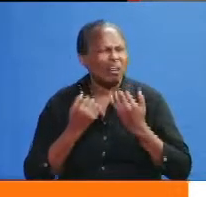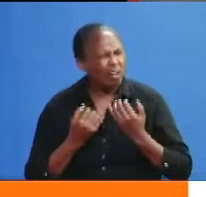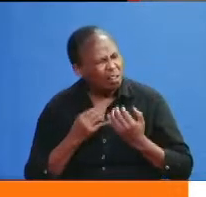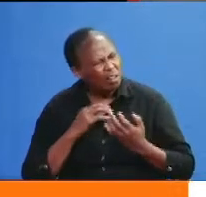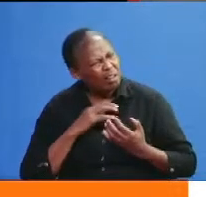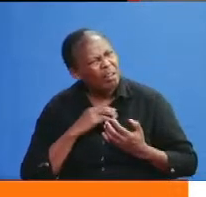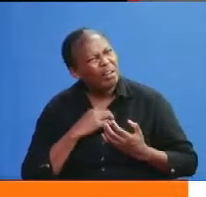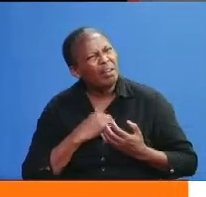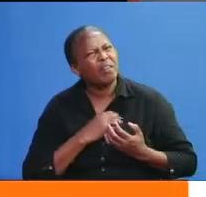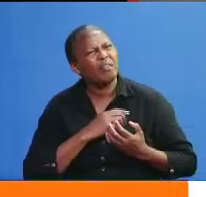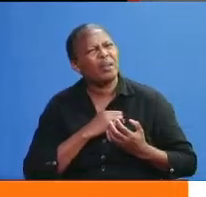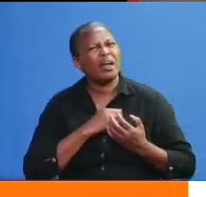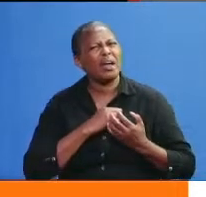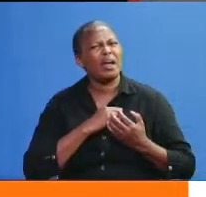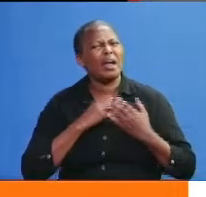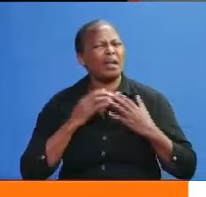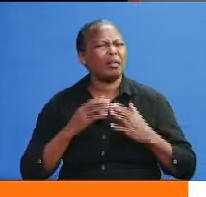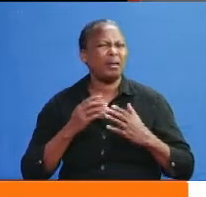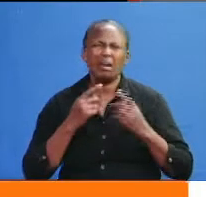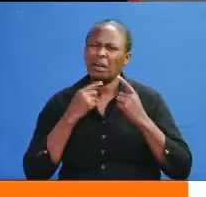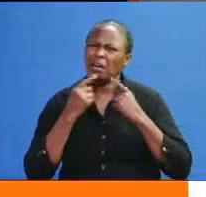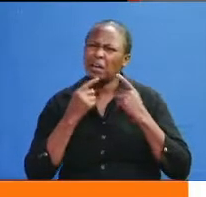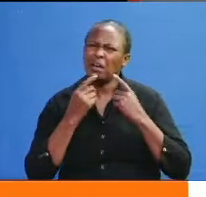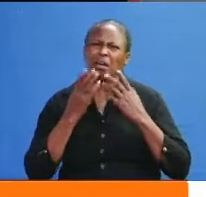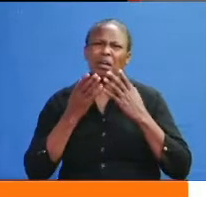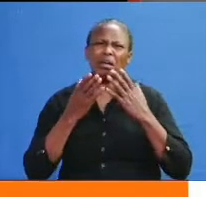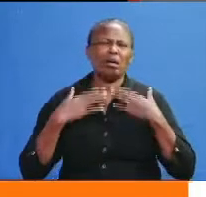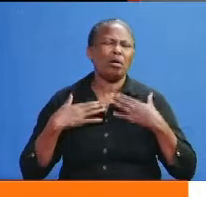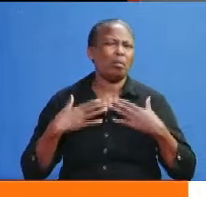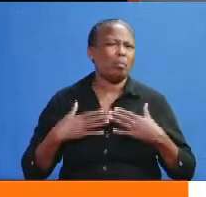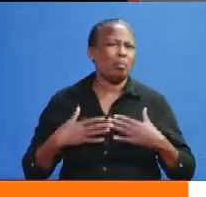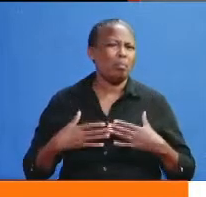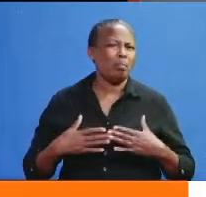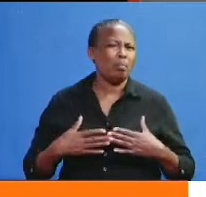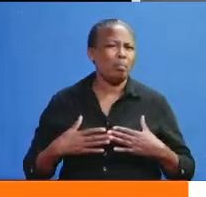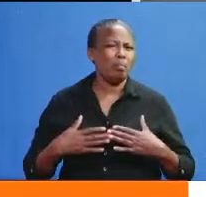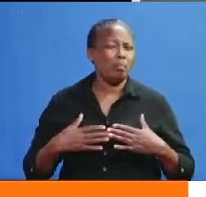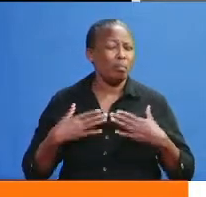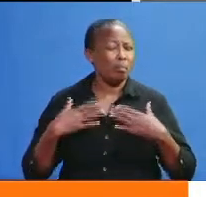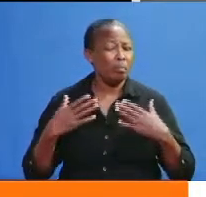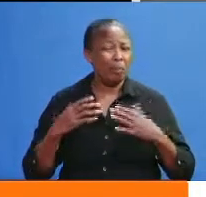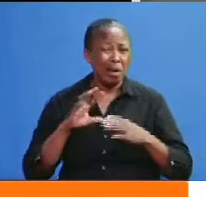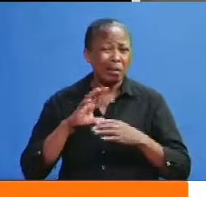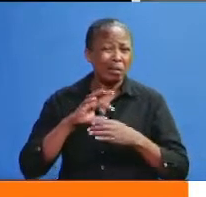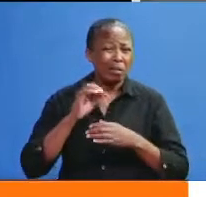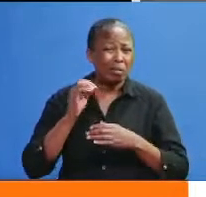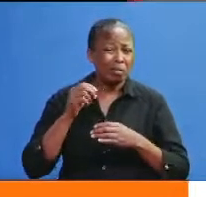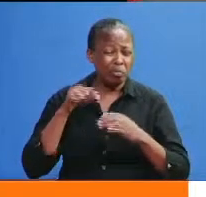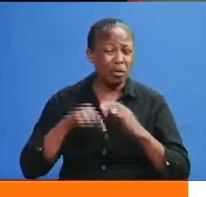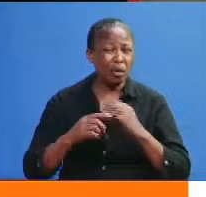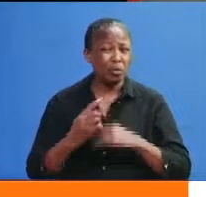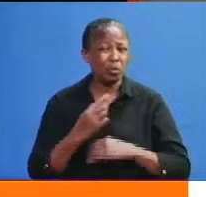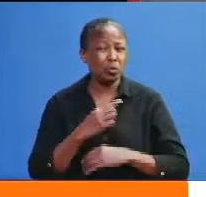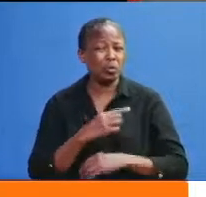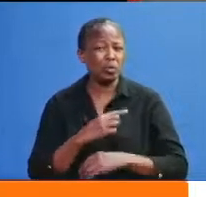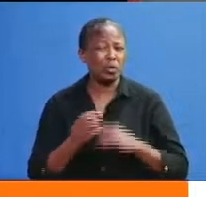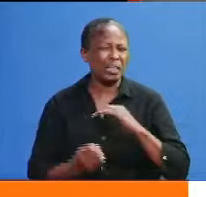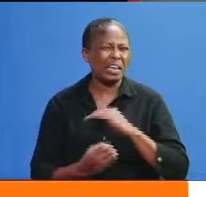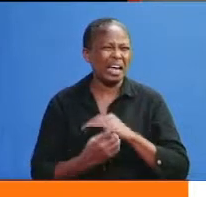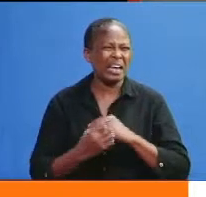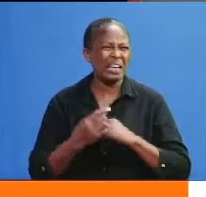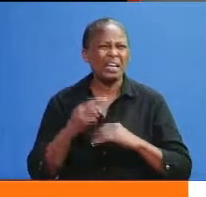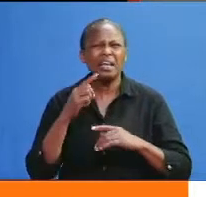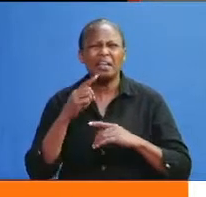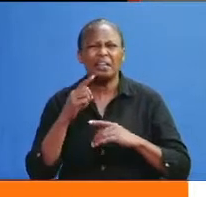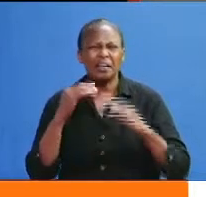Bashir Mohamed Mohamud informs you that the body of Bashir was found earlier on today, which is Saturday, at Kerugoya